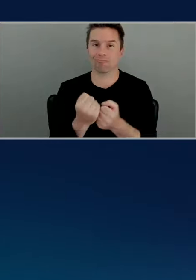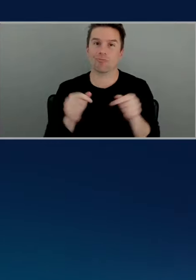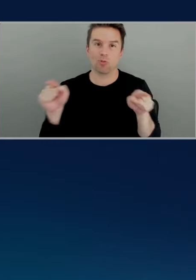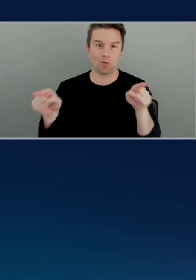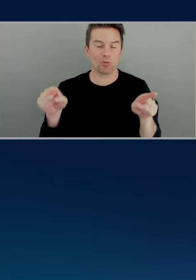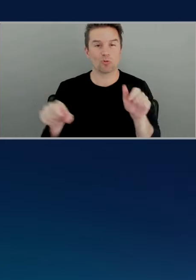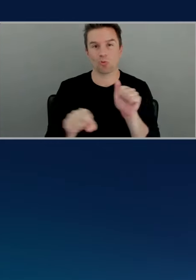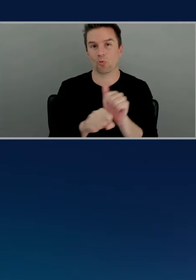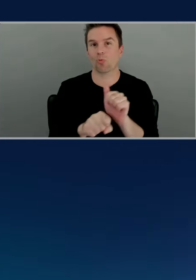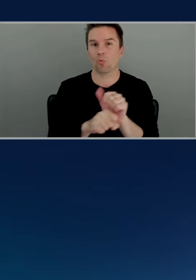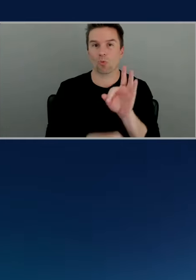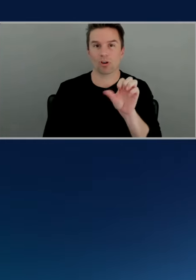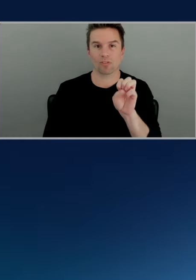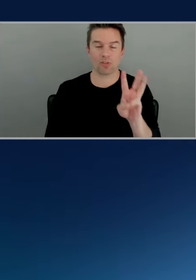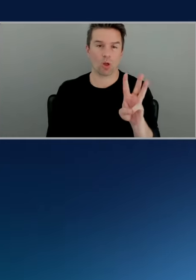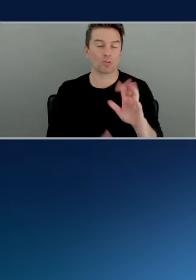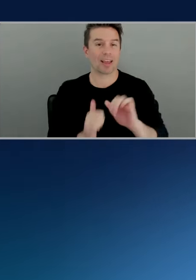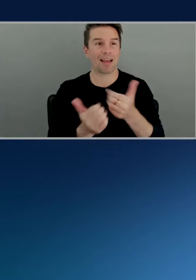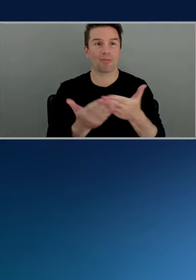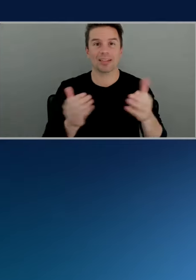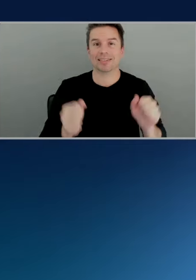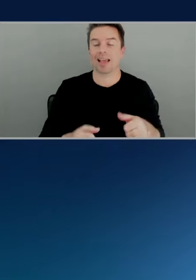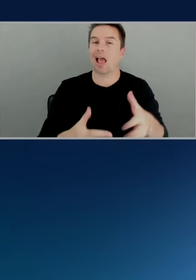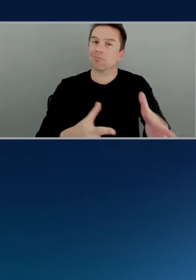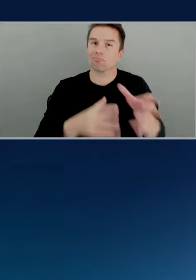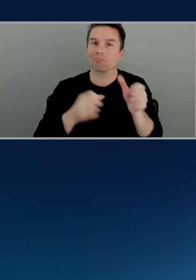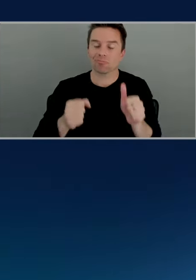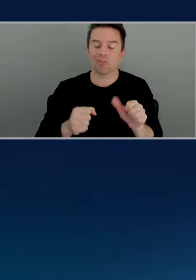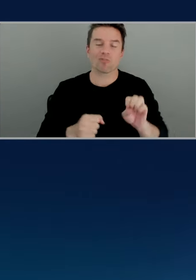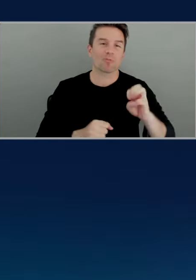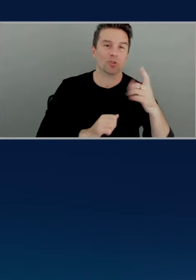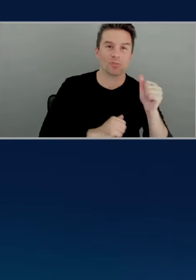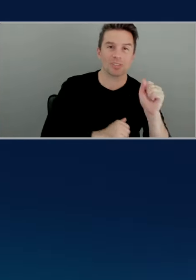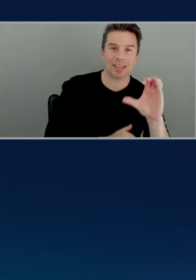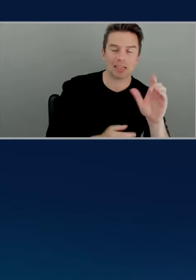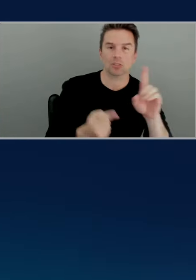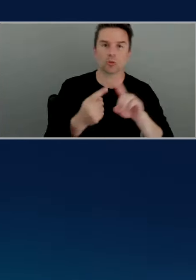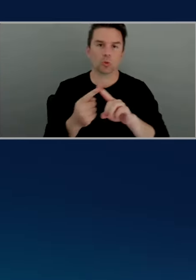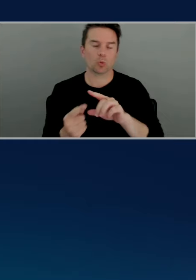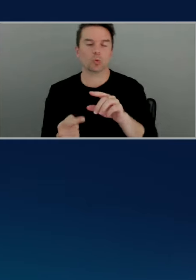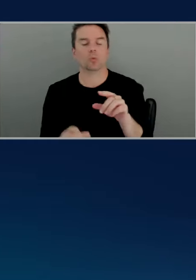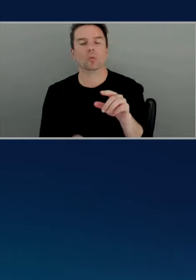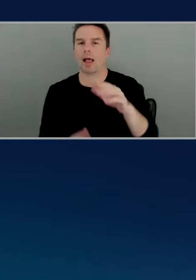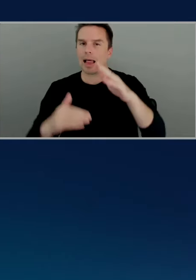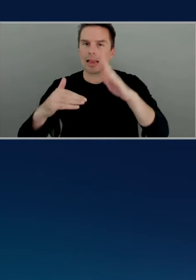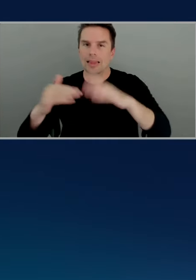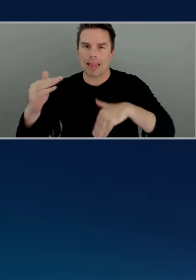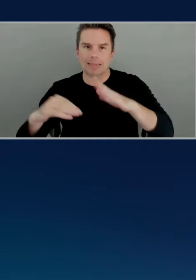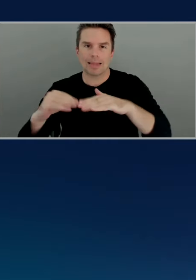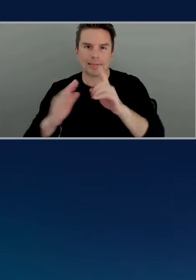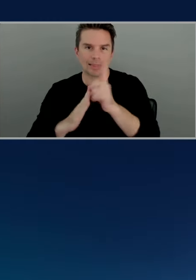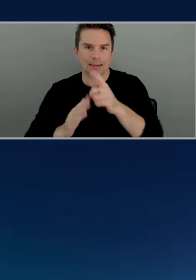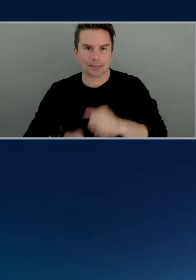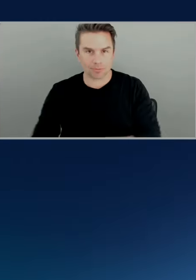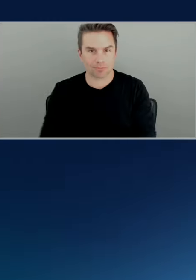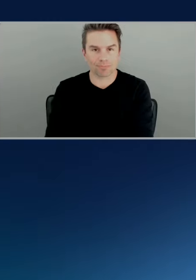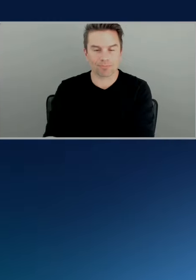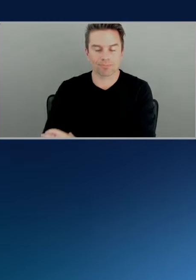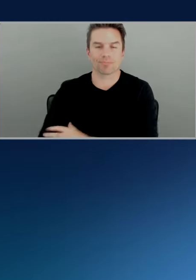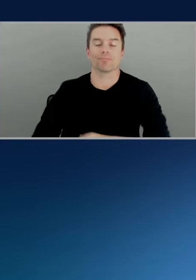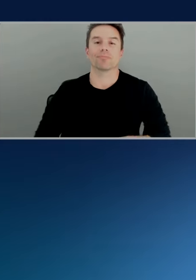to milliseconds. So it's going to be a really cool Very demo. cool. Yeah. It immediately, when I read about the launch, it kind of struck me as weird because I